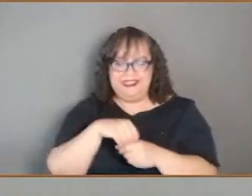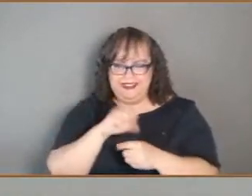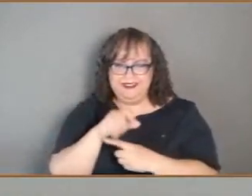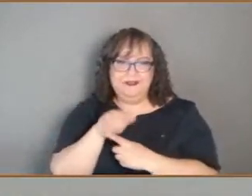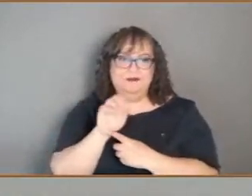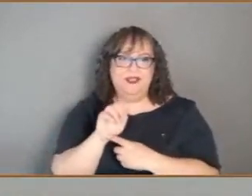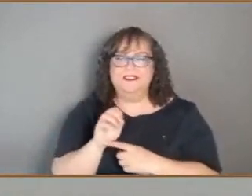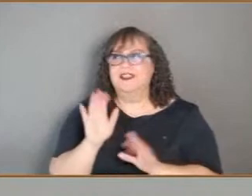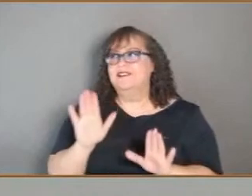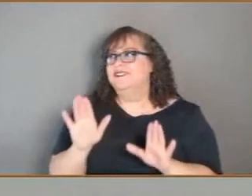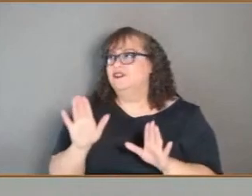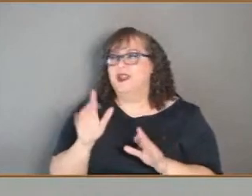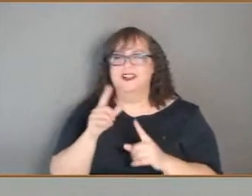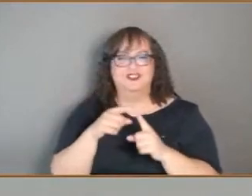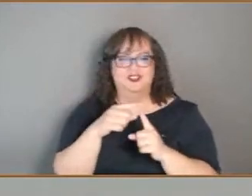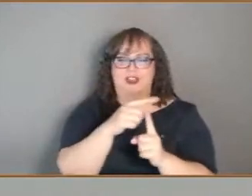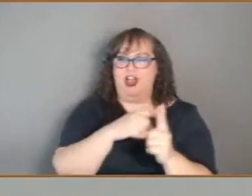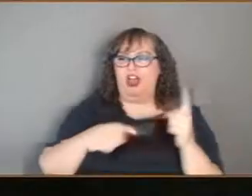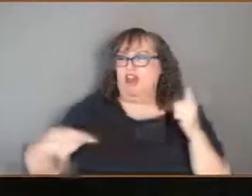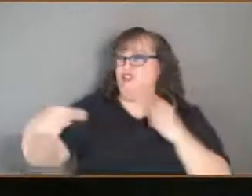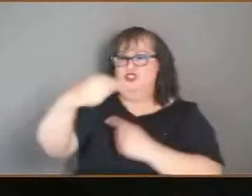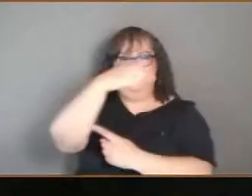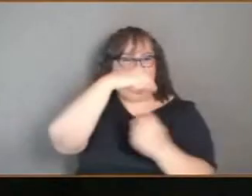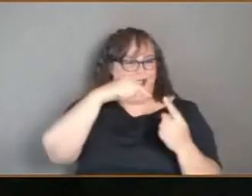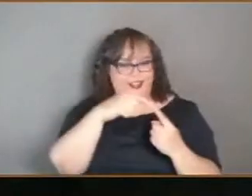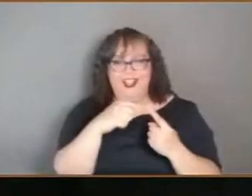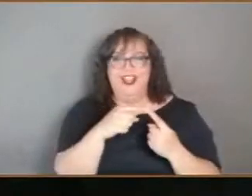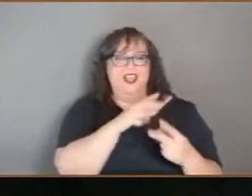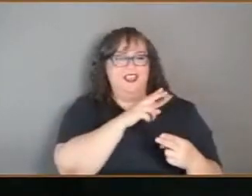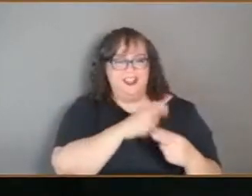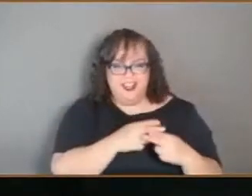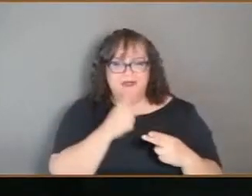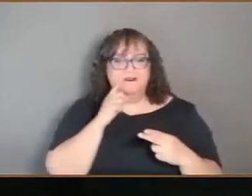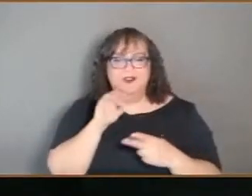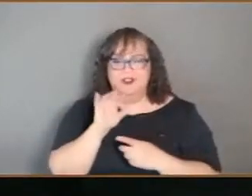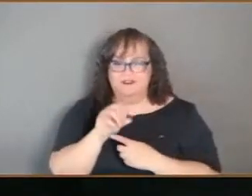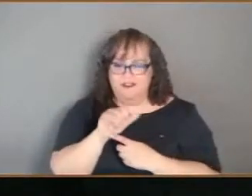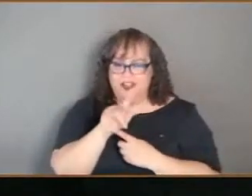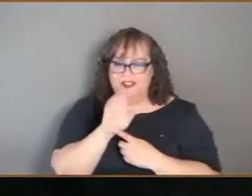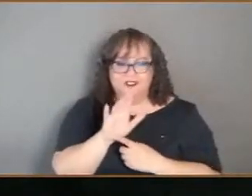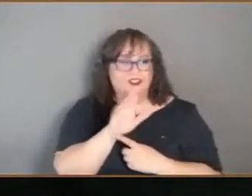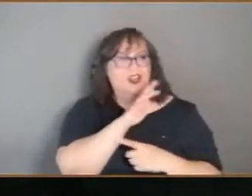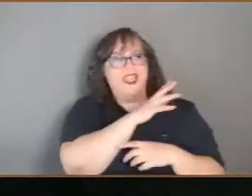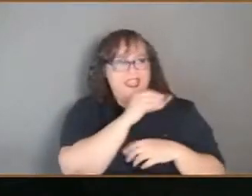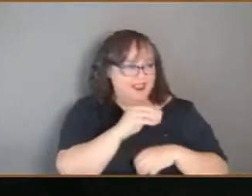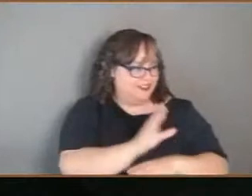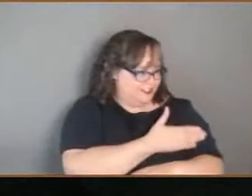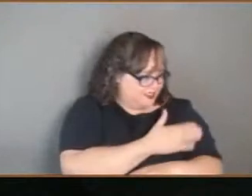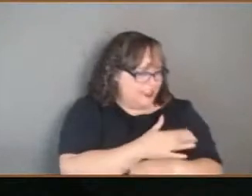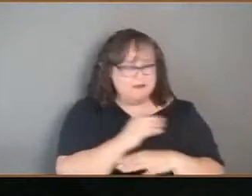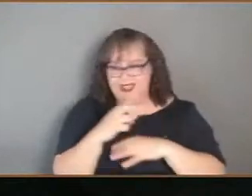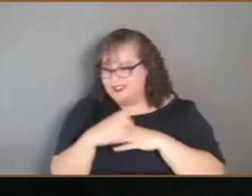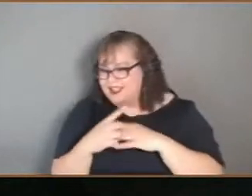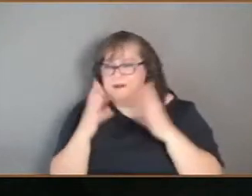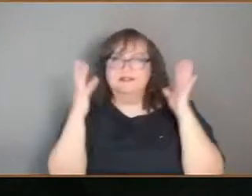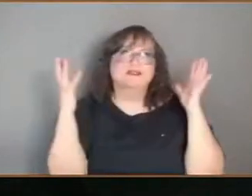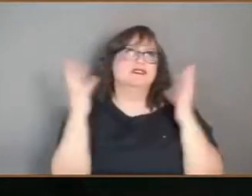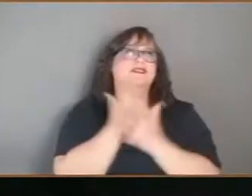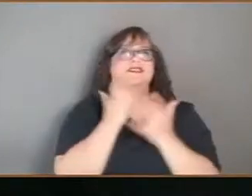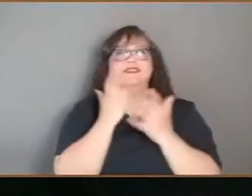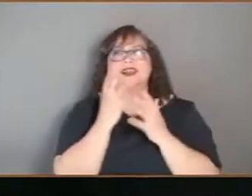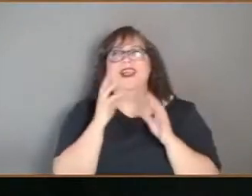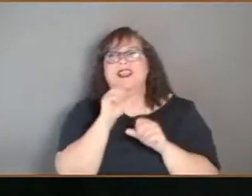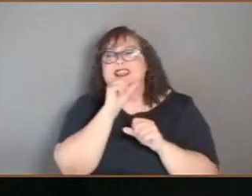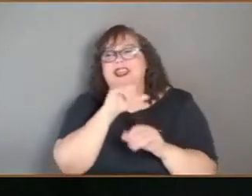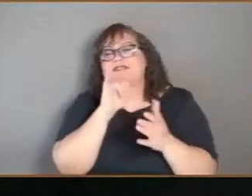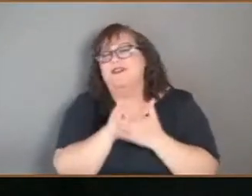all fits in, right? Like the fact that the name is after the Lucy fossil, and there's a song, and there's a diamond actually on it. It's great. I love it. I love when things like work out like